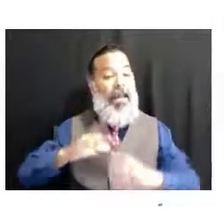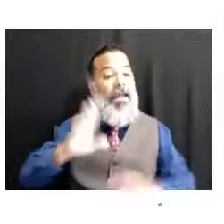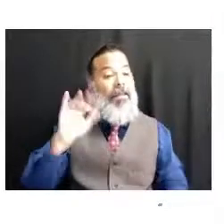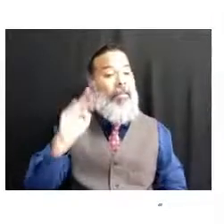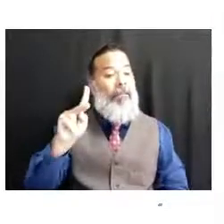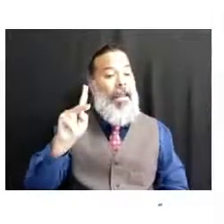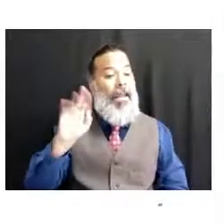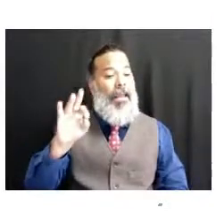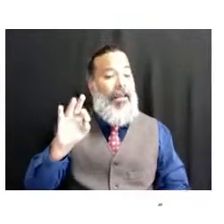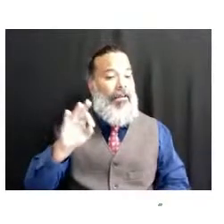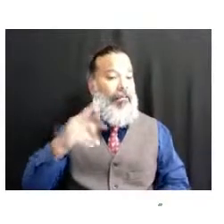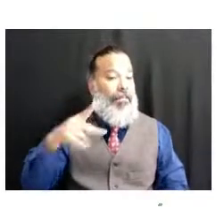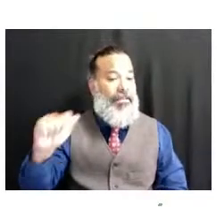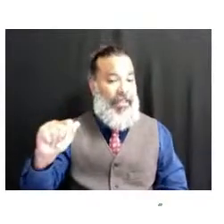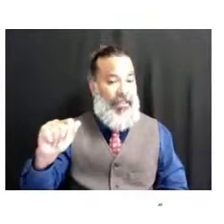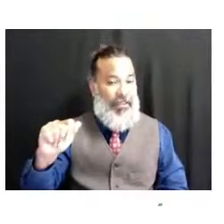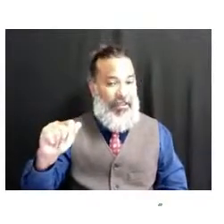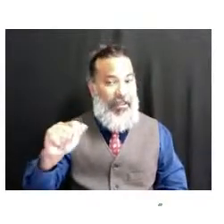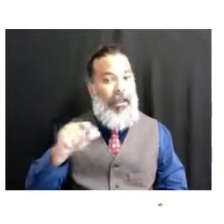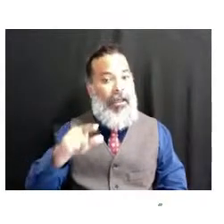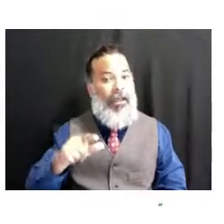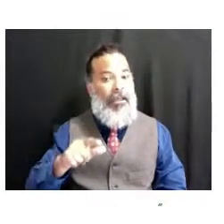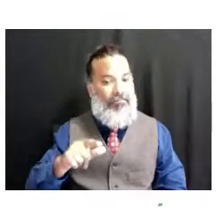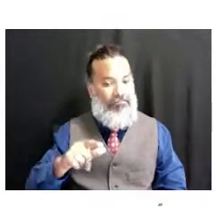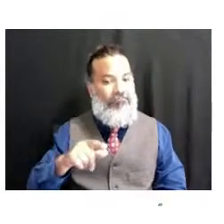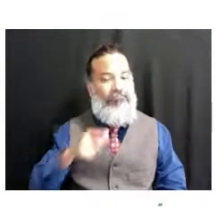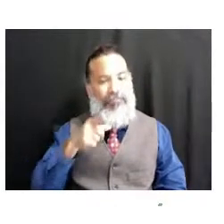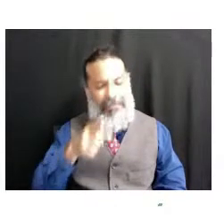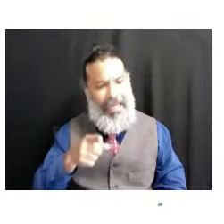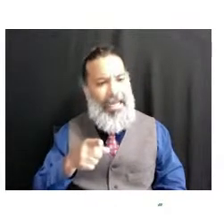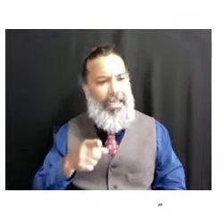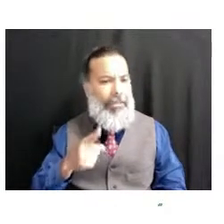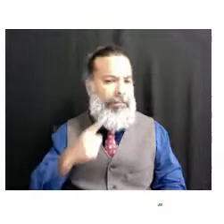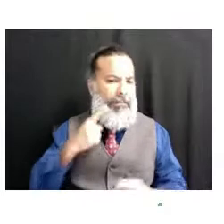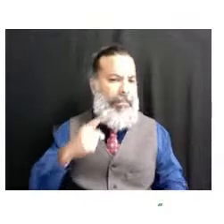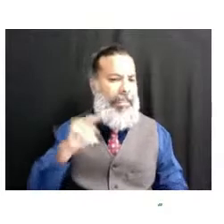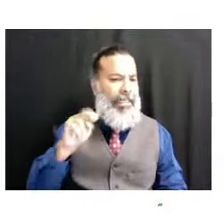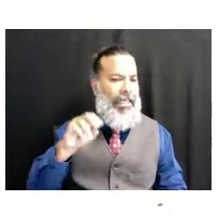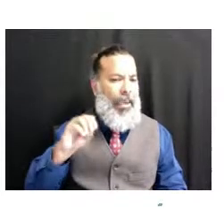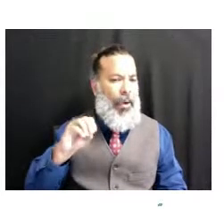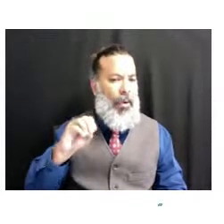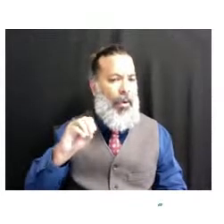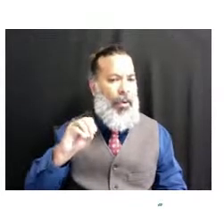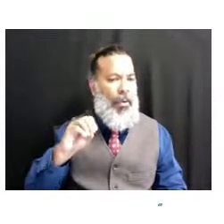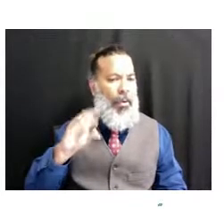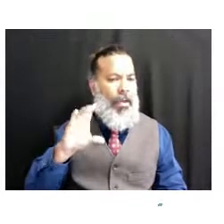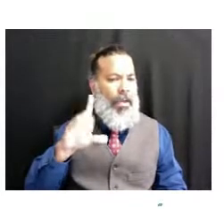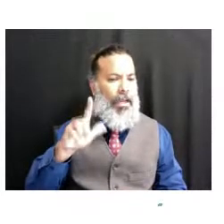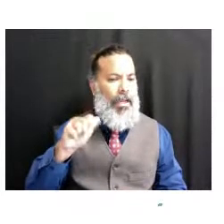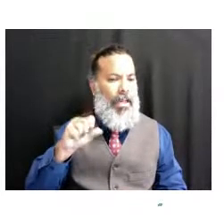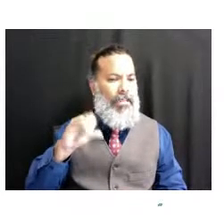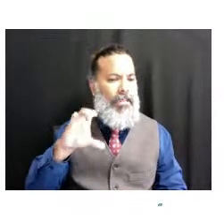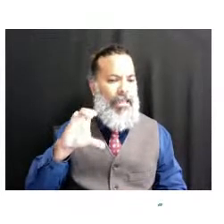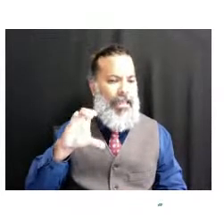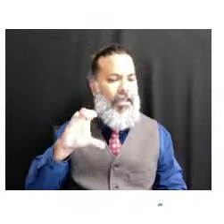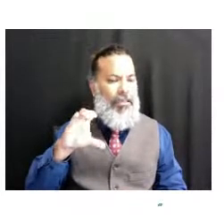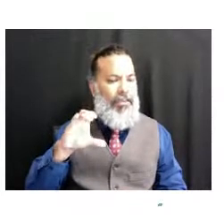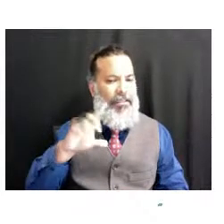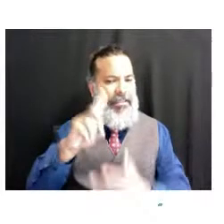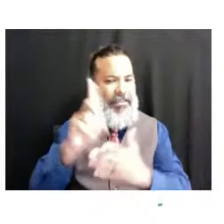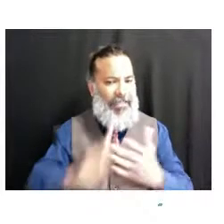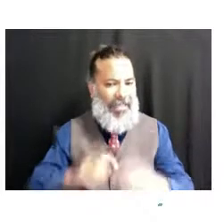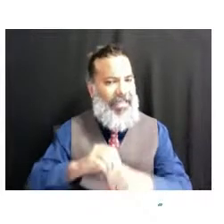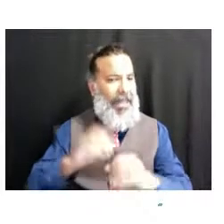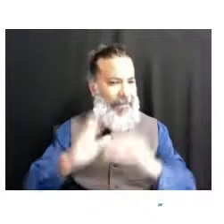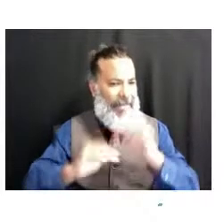Pennsylvania. This is classic neoclassical design that you see in this building. And